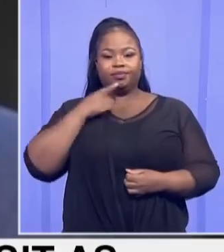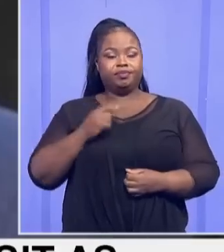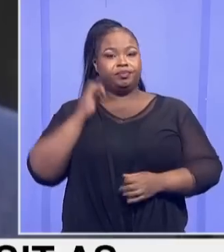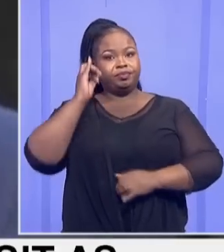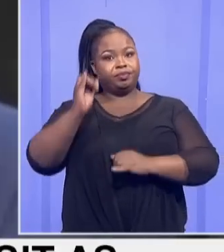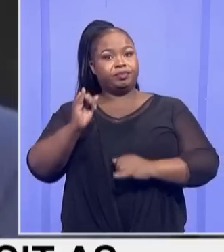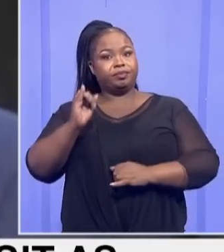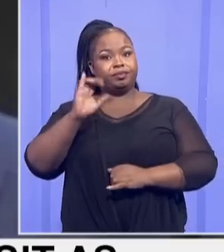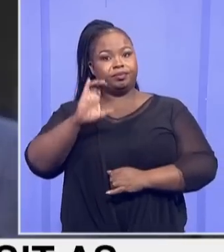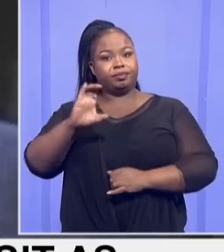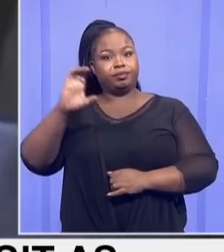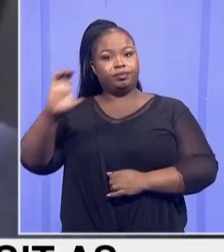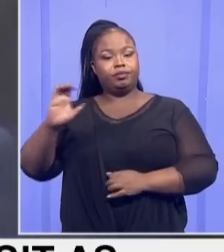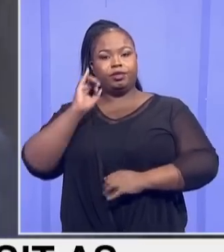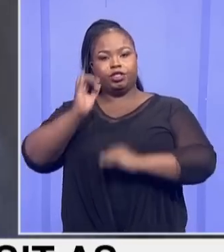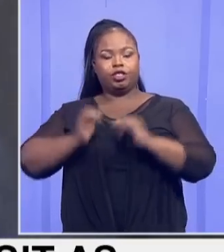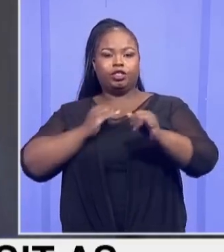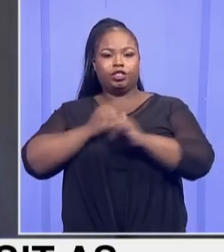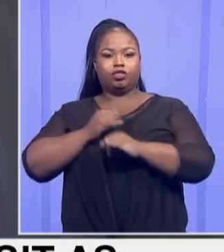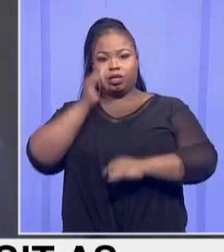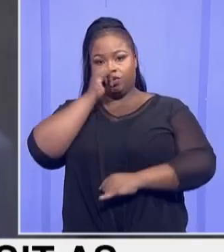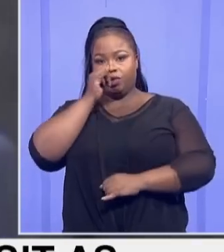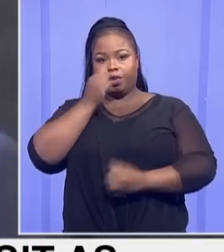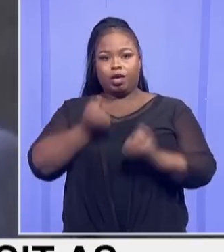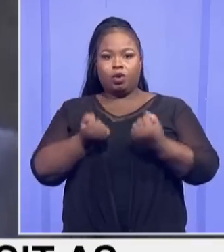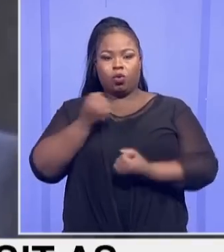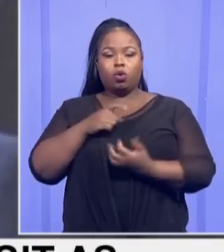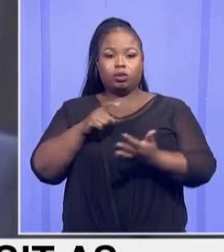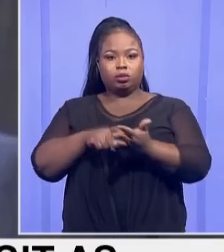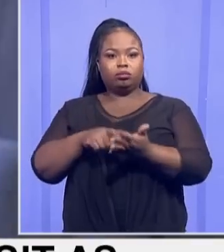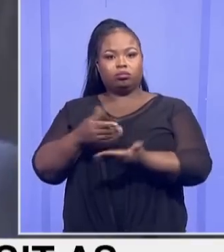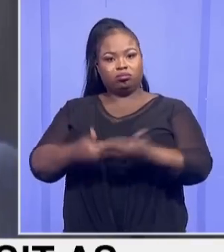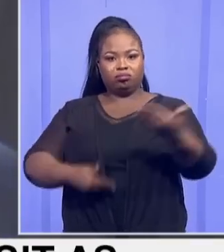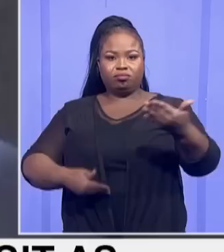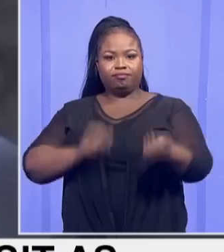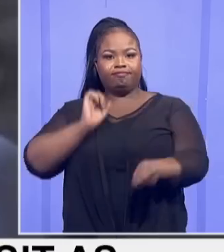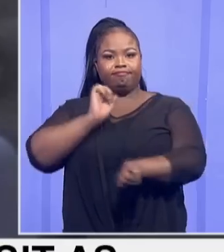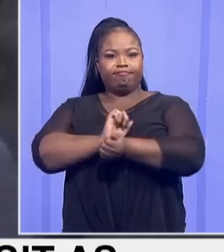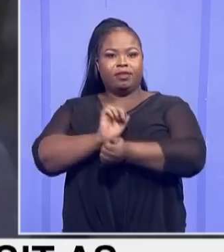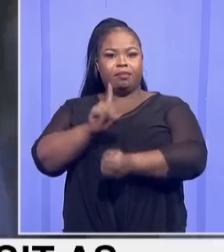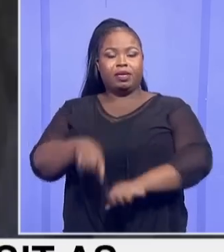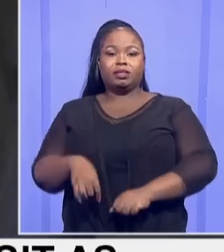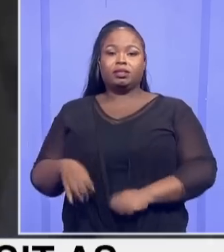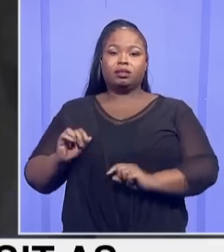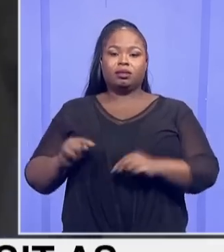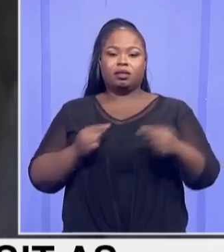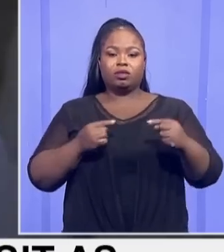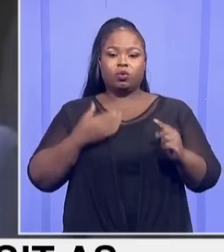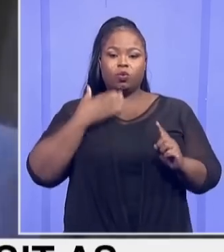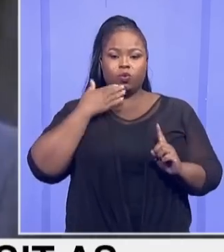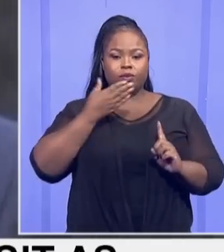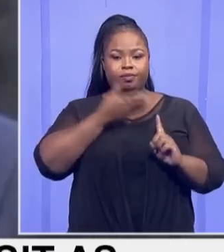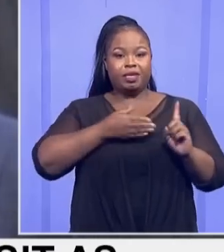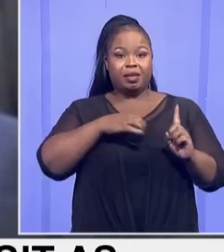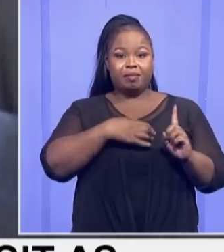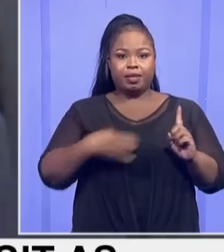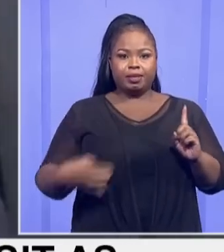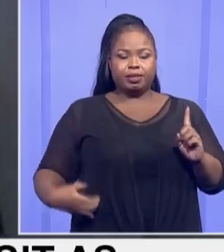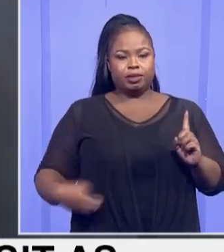International Criminal Court warrant of arrest that was issued against a sitting head of state.